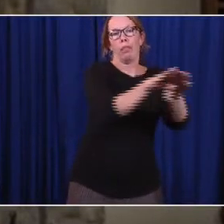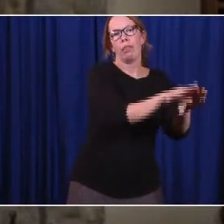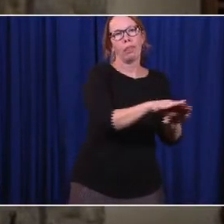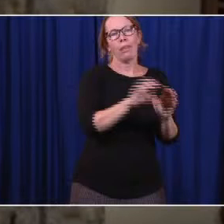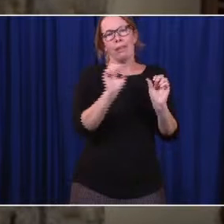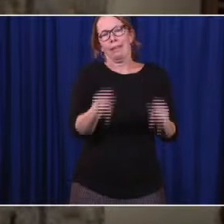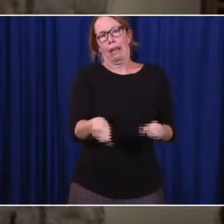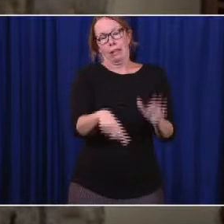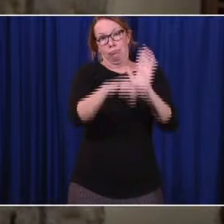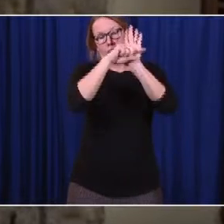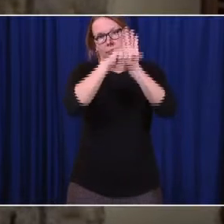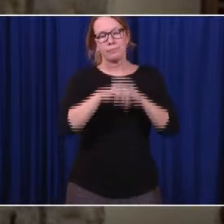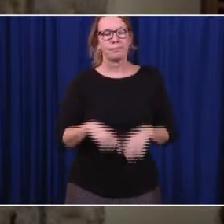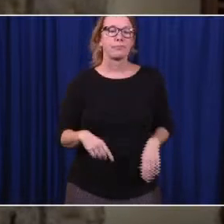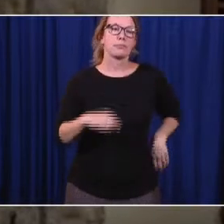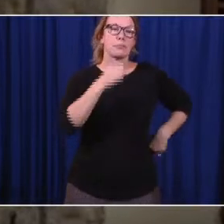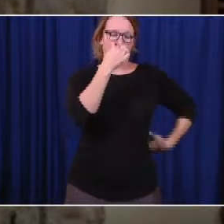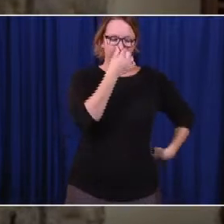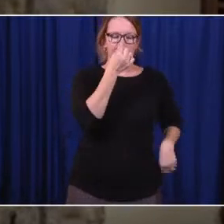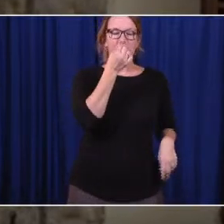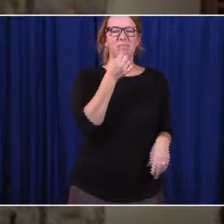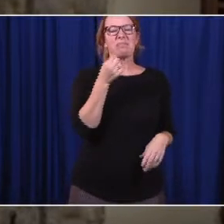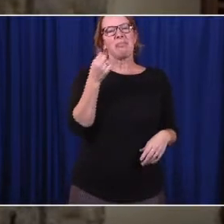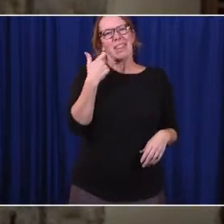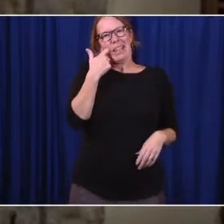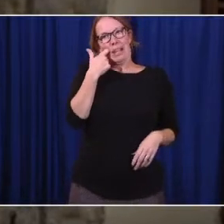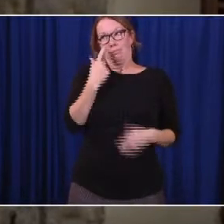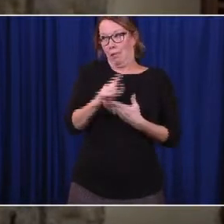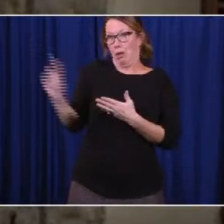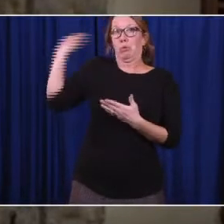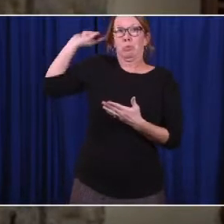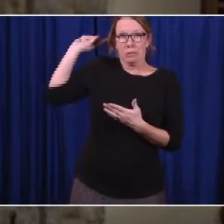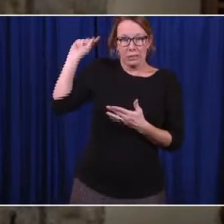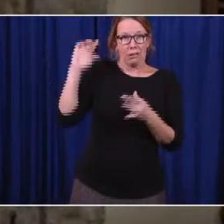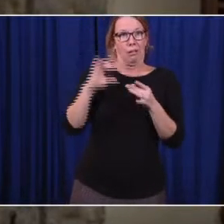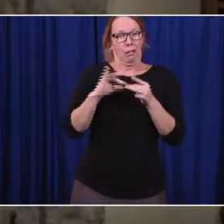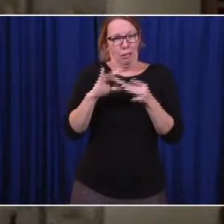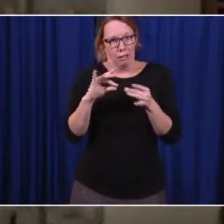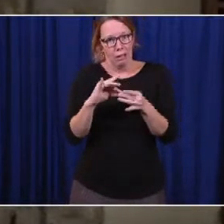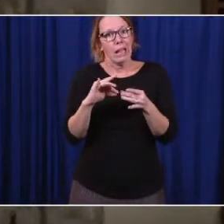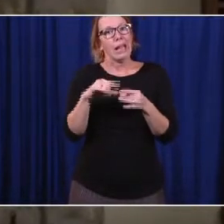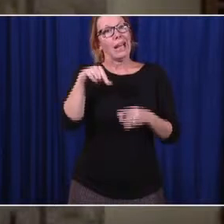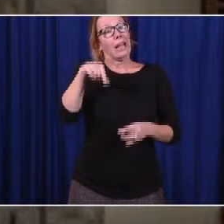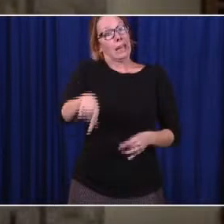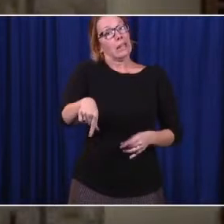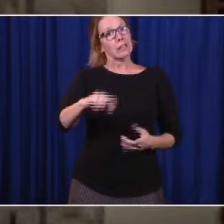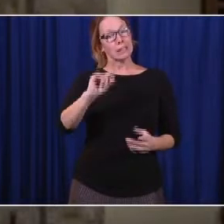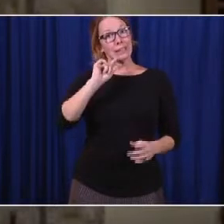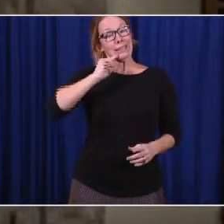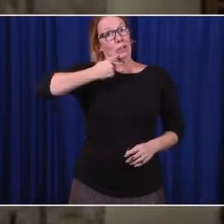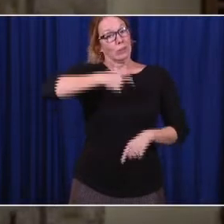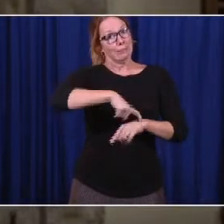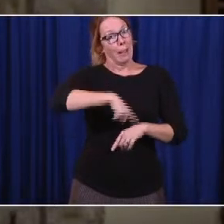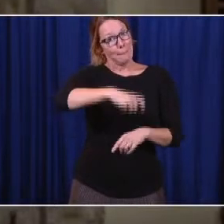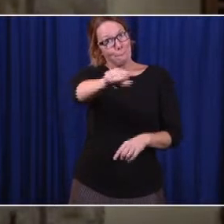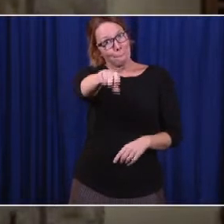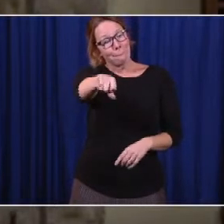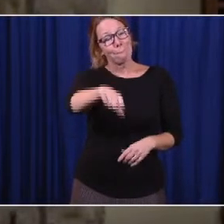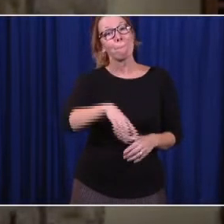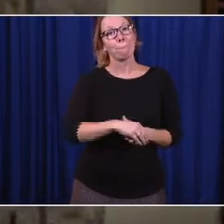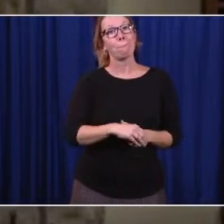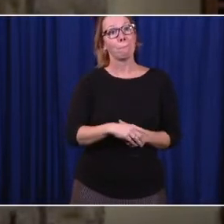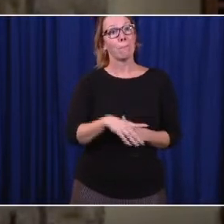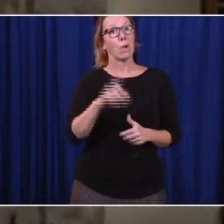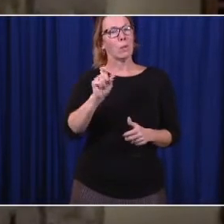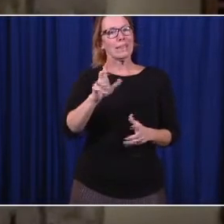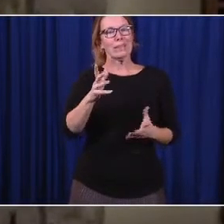weighed. As I said last week, it is a critical time, and it's a time when we need to